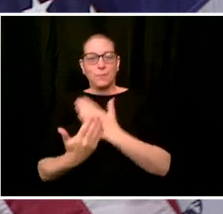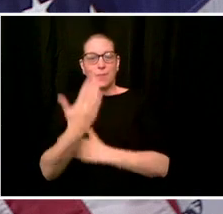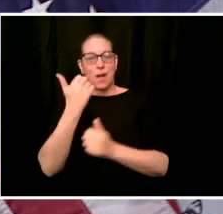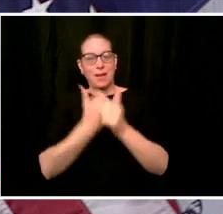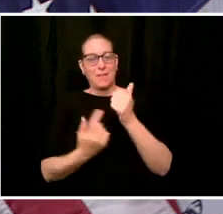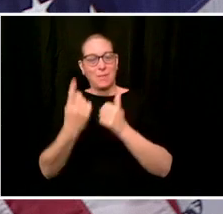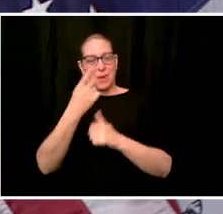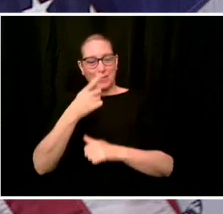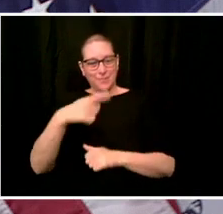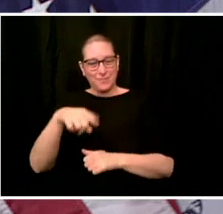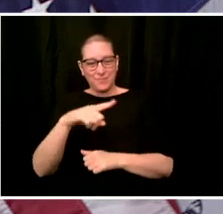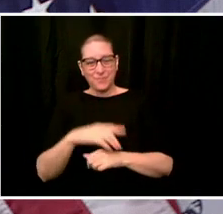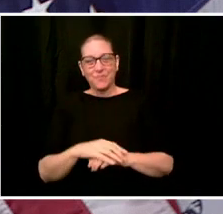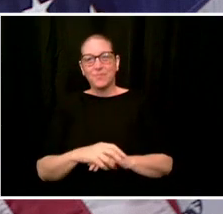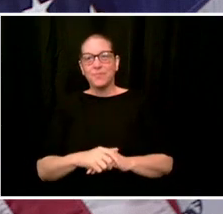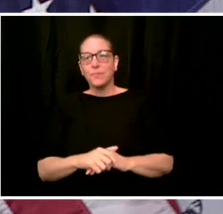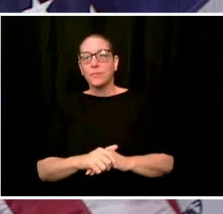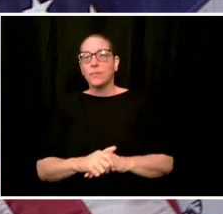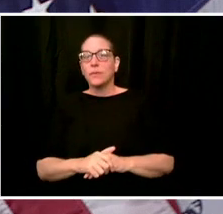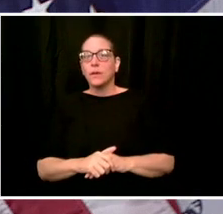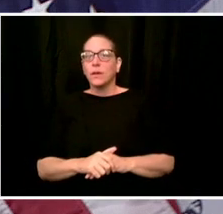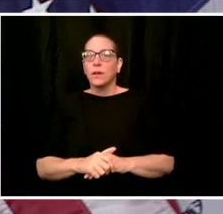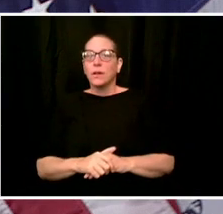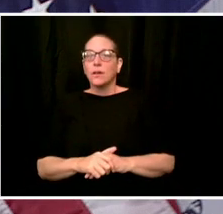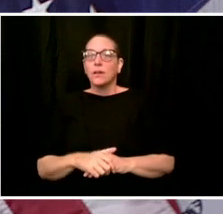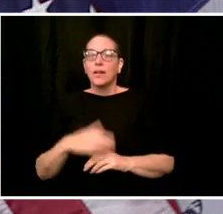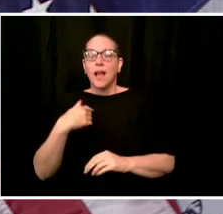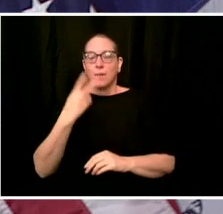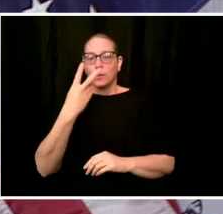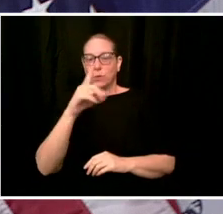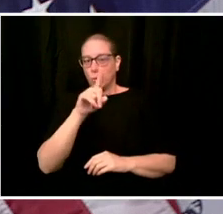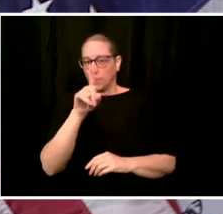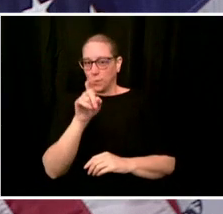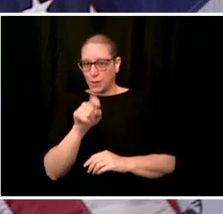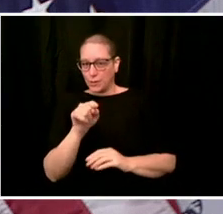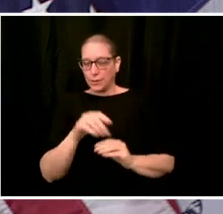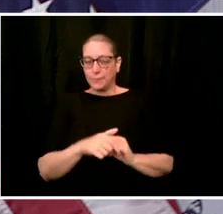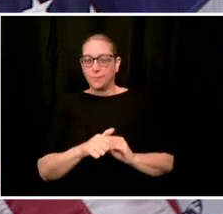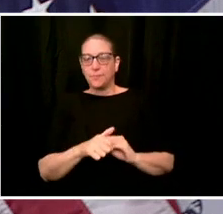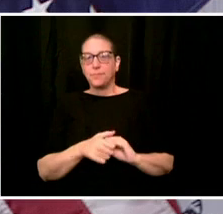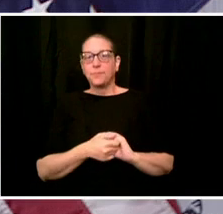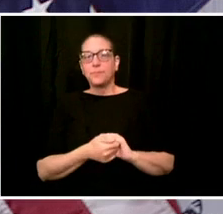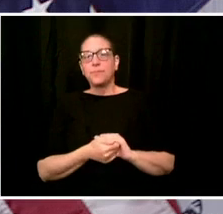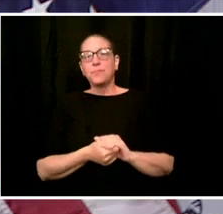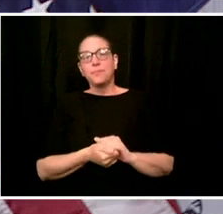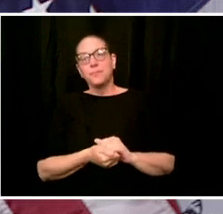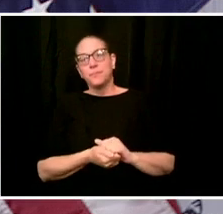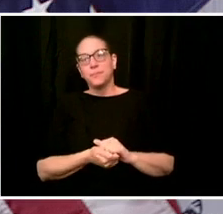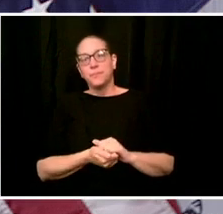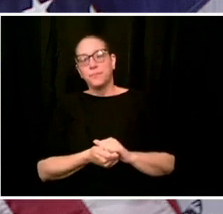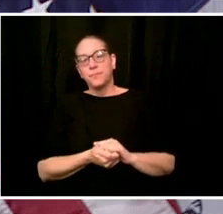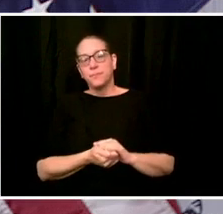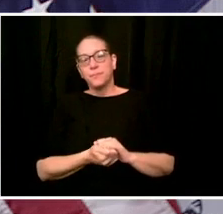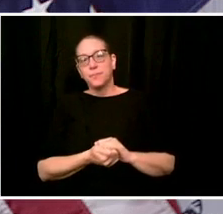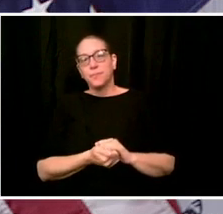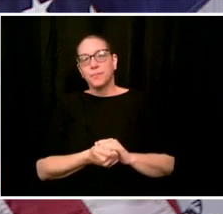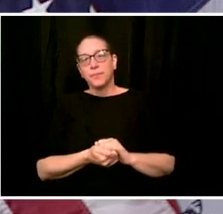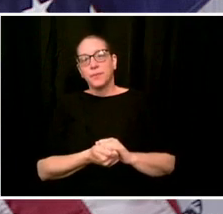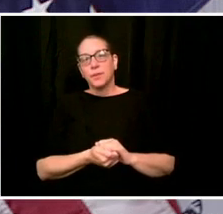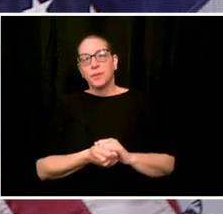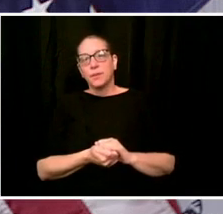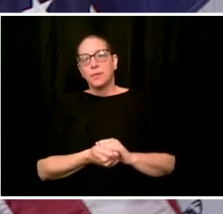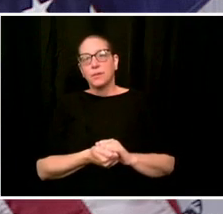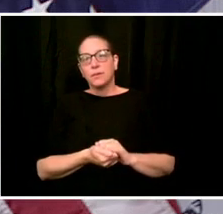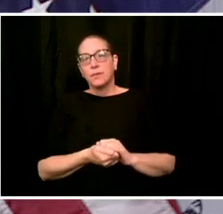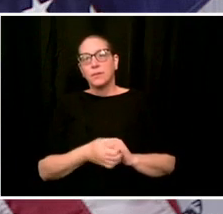and then ask a second question about the city's COVID deaths. So the follow-up is that several